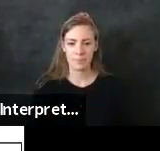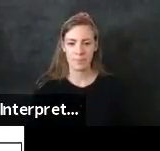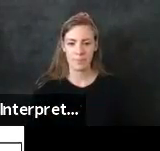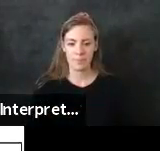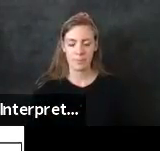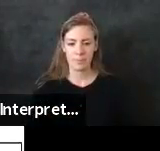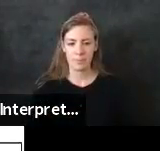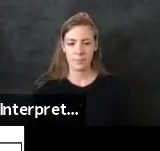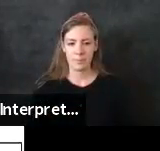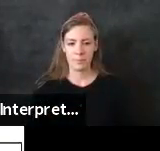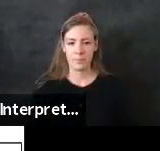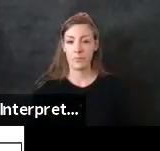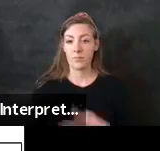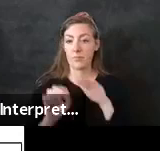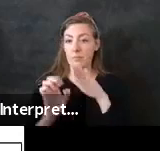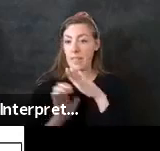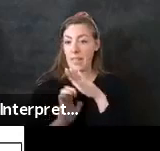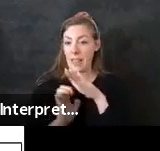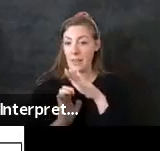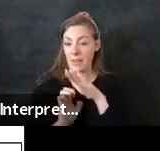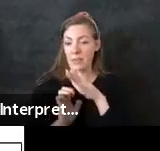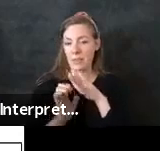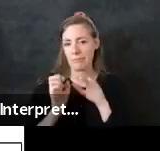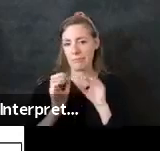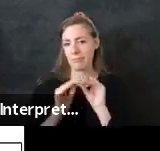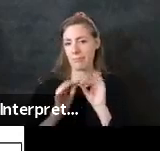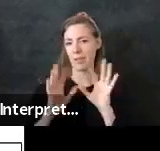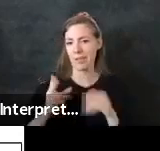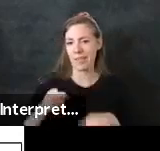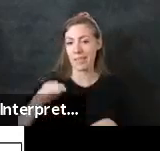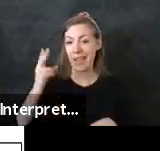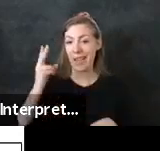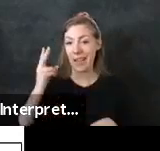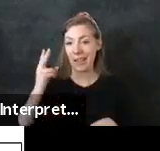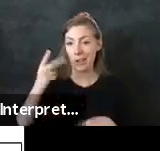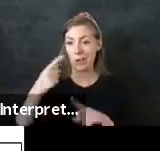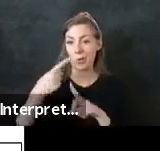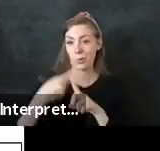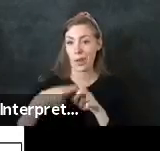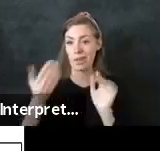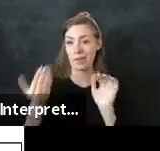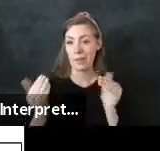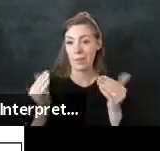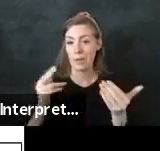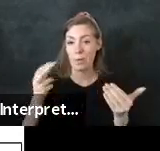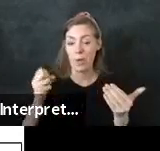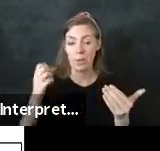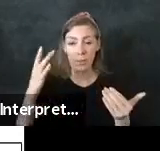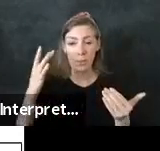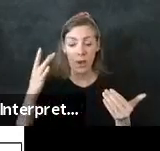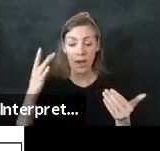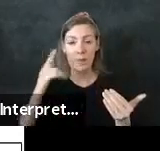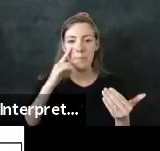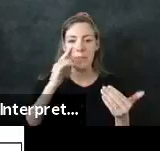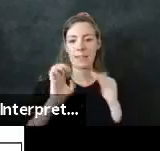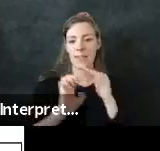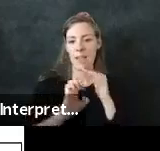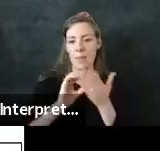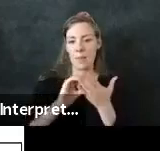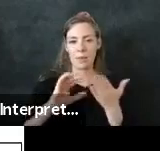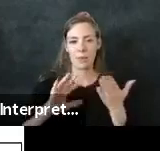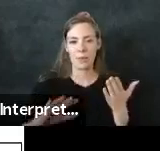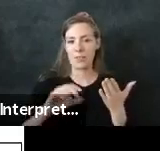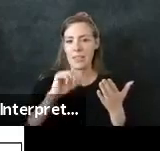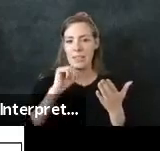At the elementary level, as you can see, is higher right now than the high school level, and that's because elementary students do not